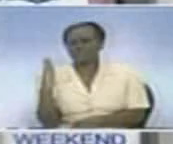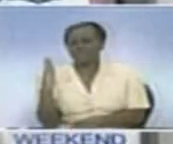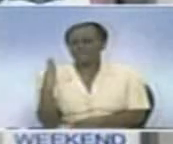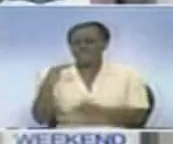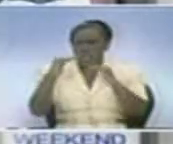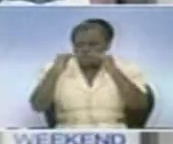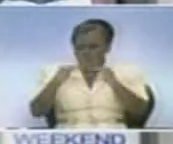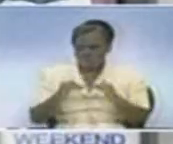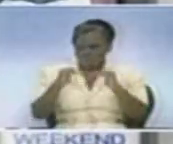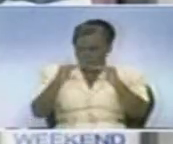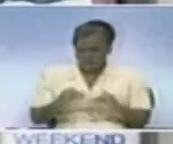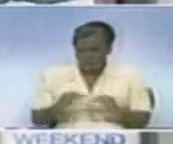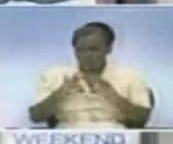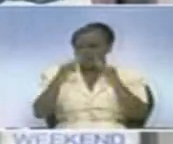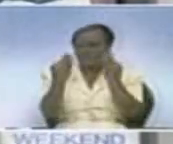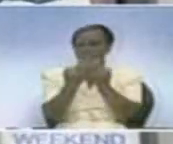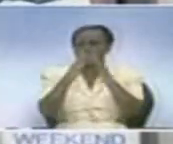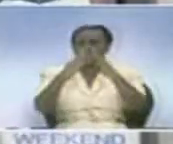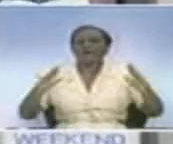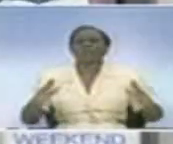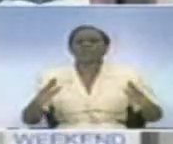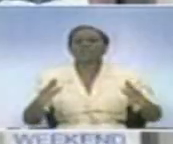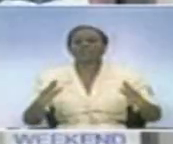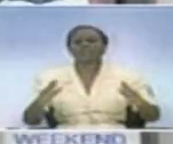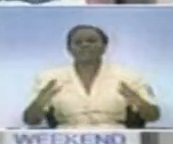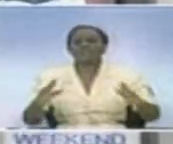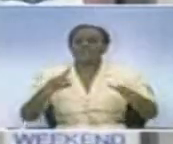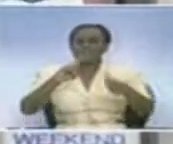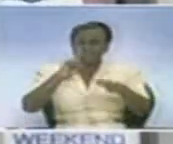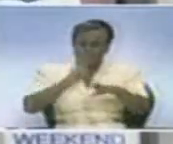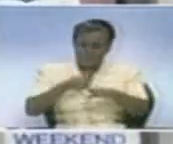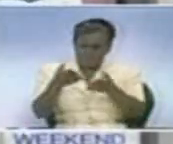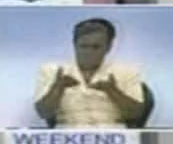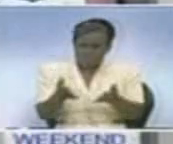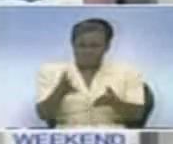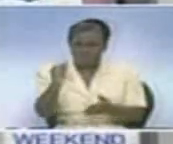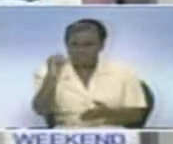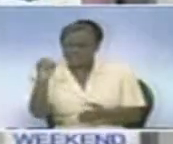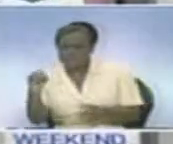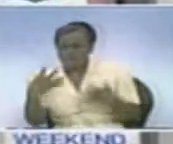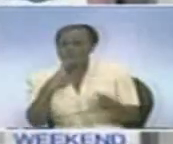lowest cluster of family households, the households. And when they are there, they could be 50, they could be